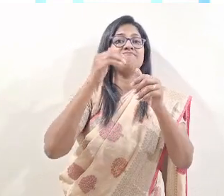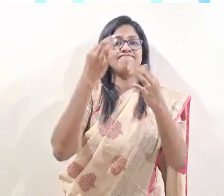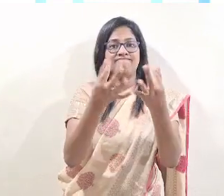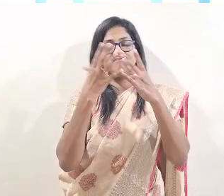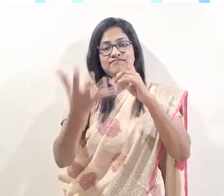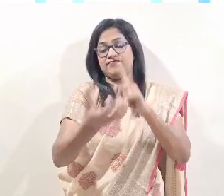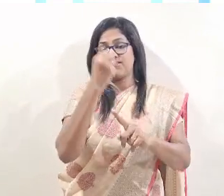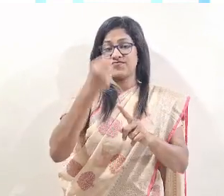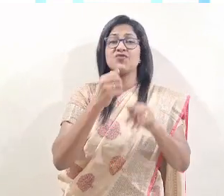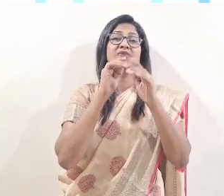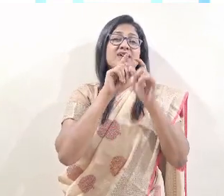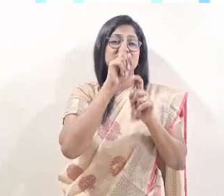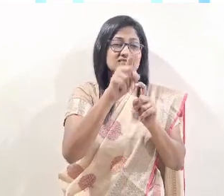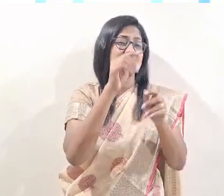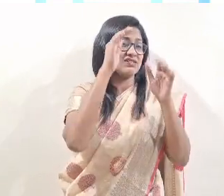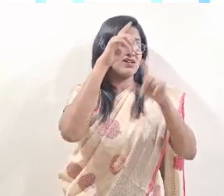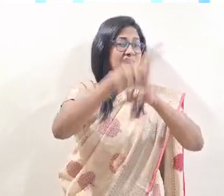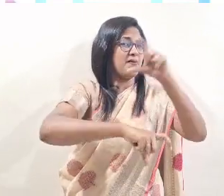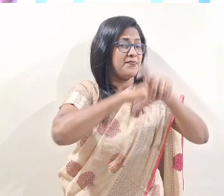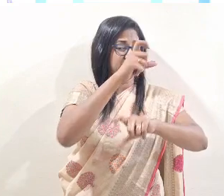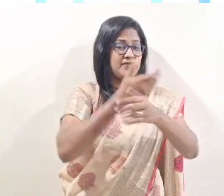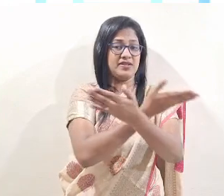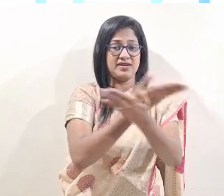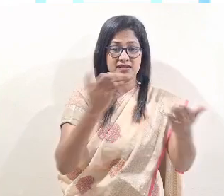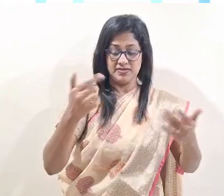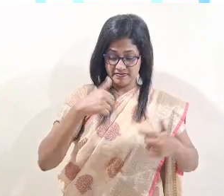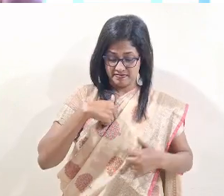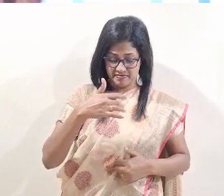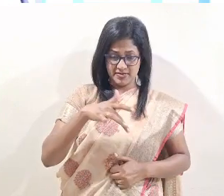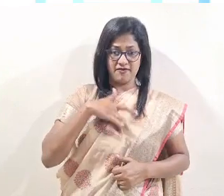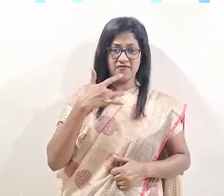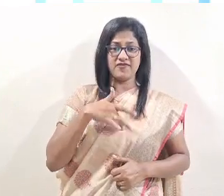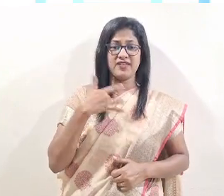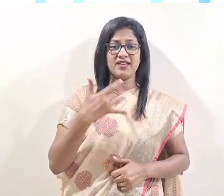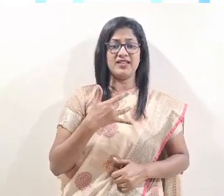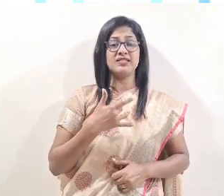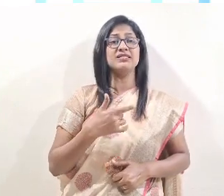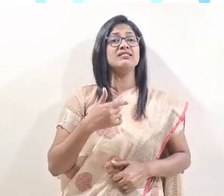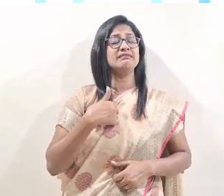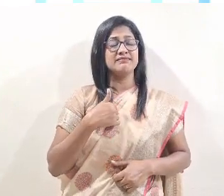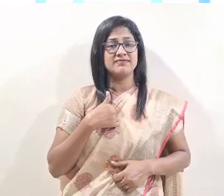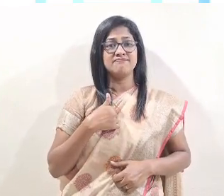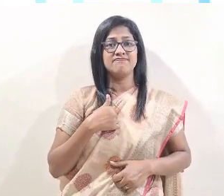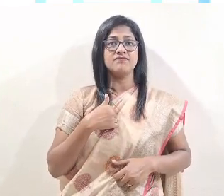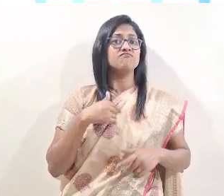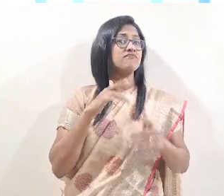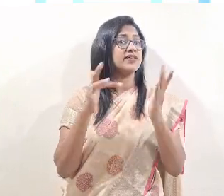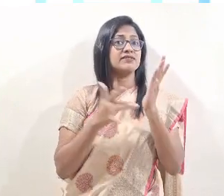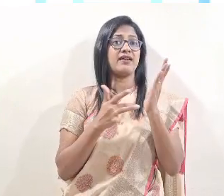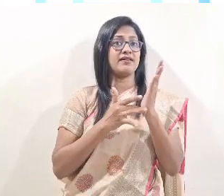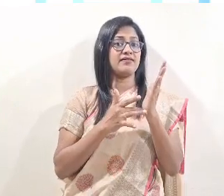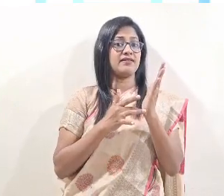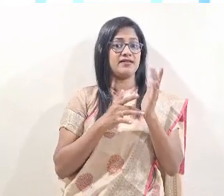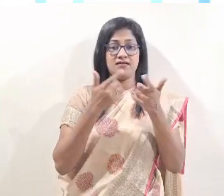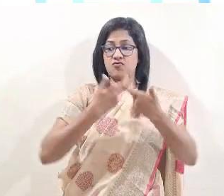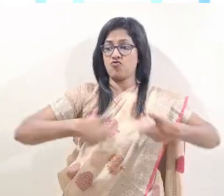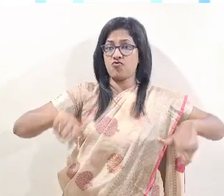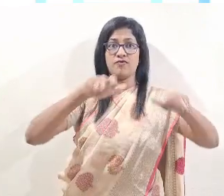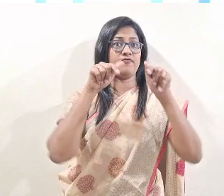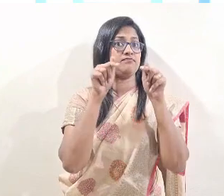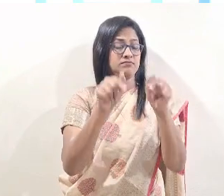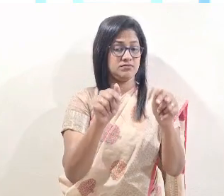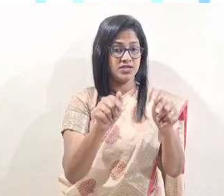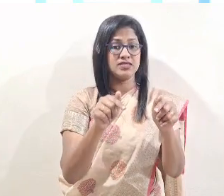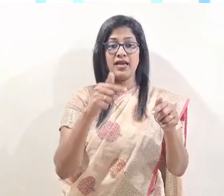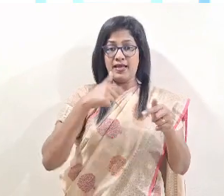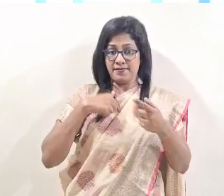on organization. My feeling is it's a very, very technical conference, and